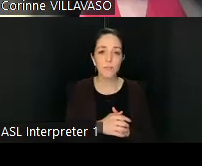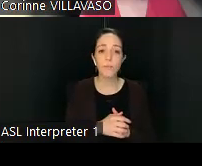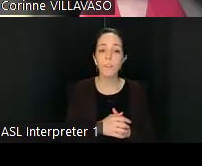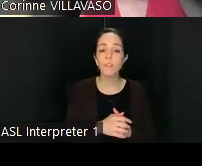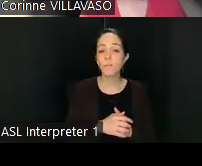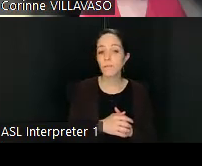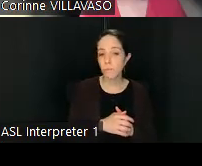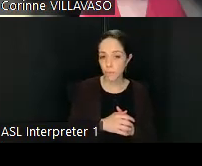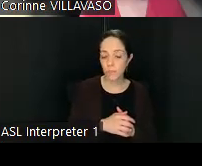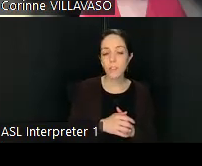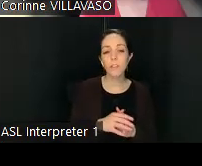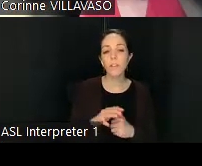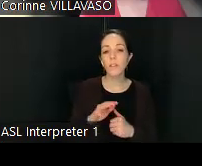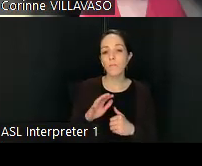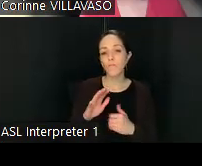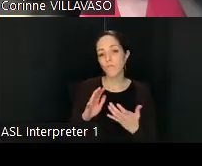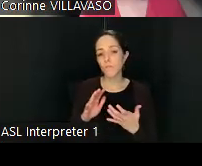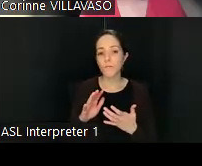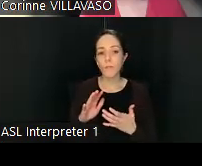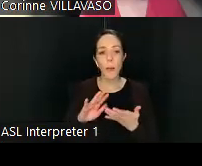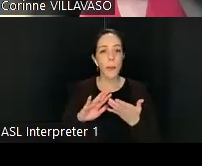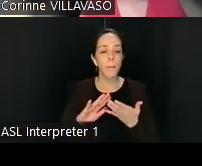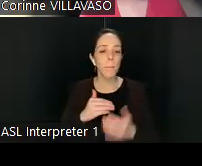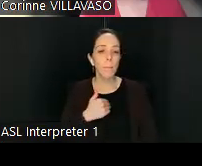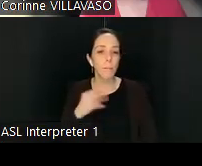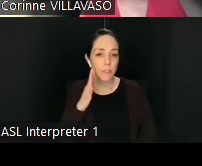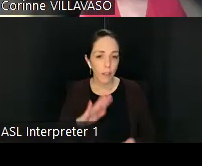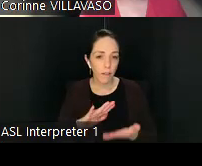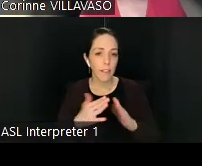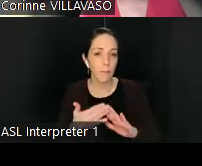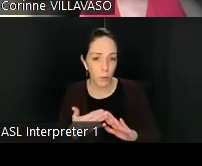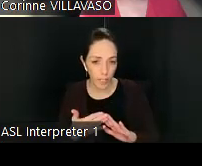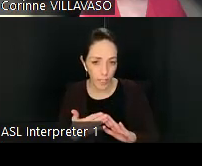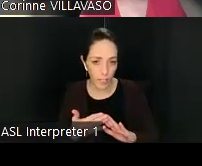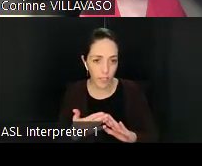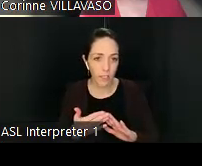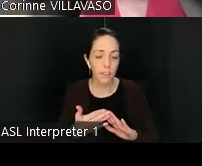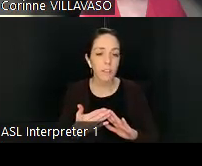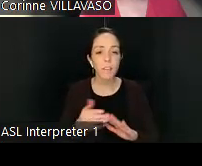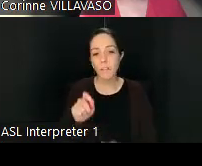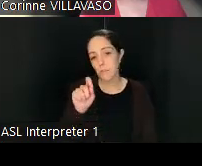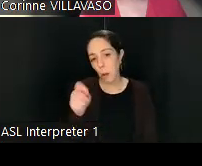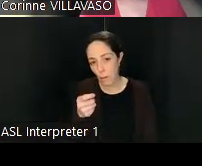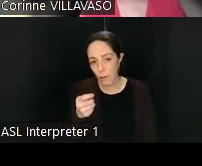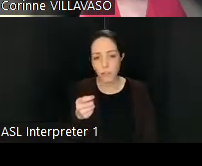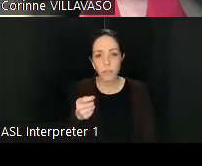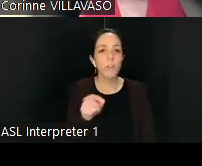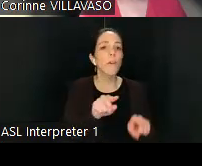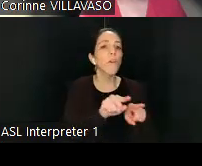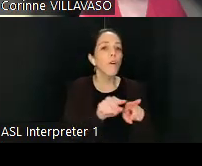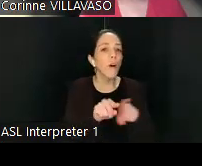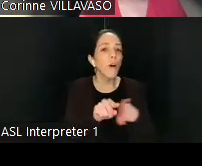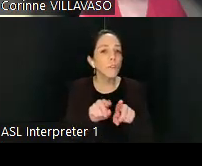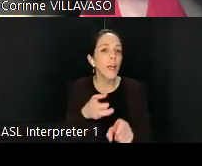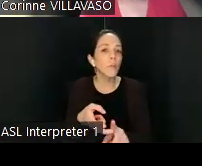or of the community, comma, alternate members shall also be recruited from among former members. Yeah, exactly. In some sort of